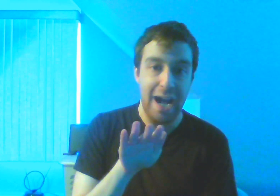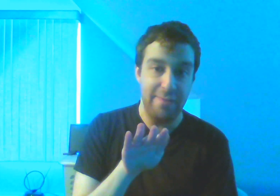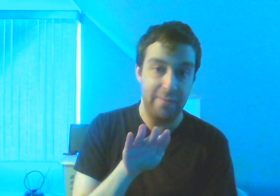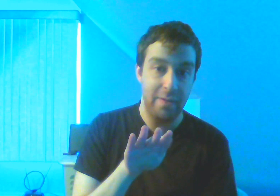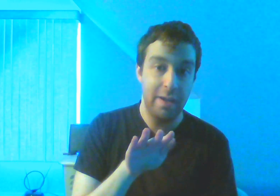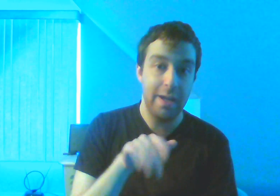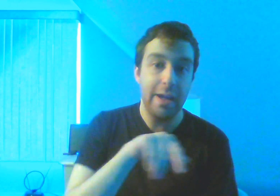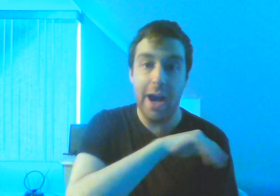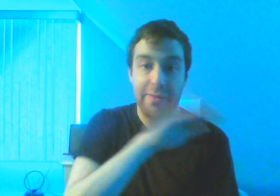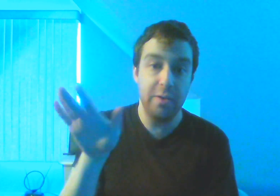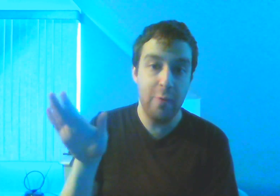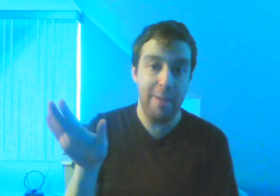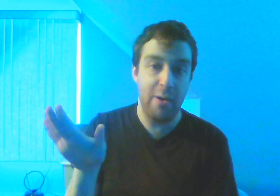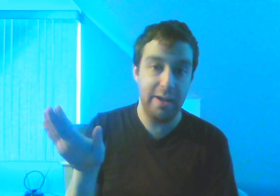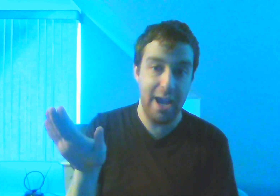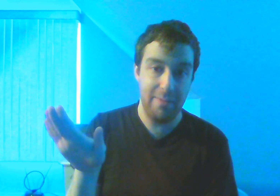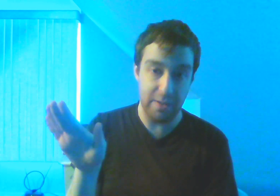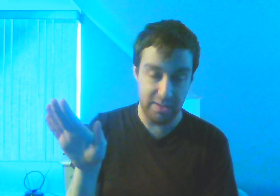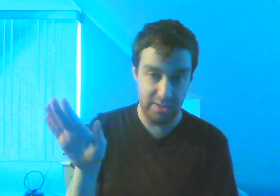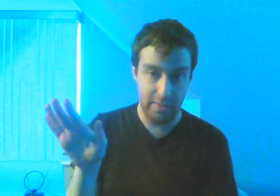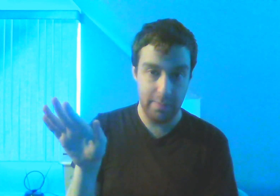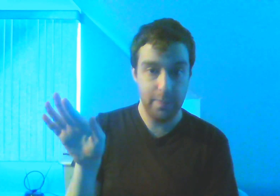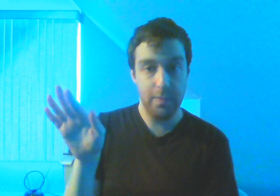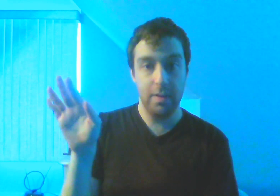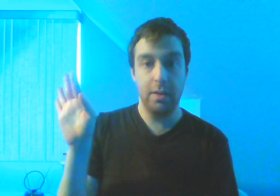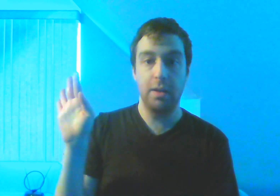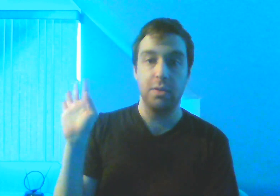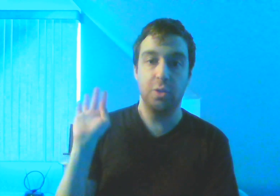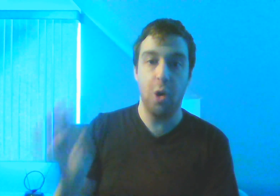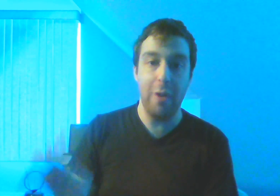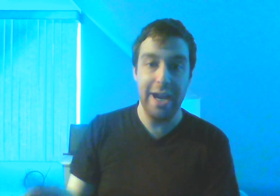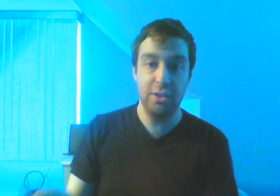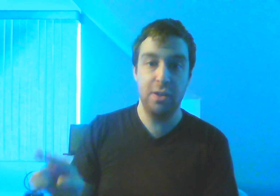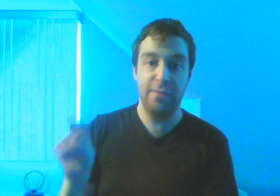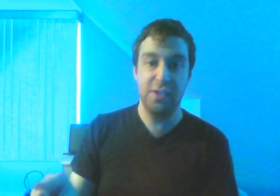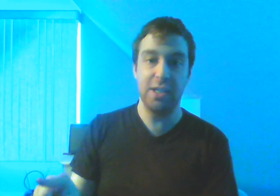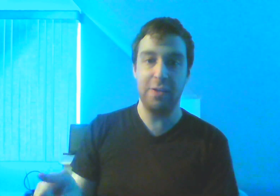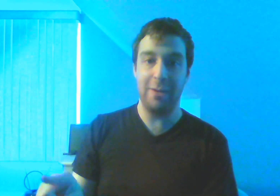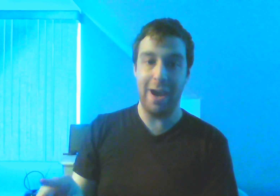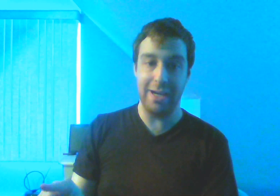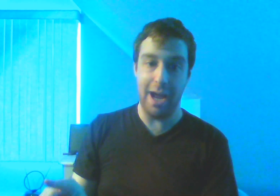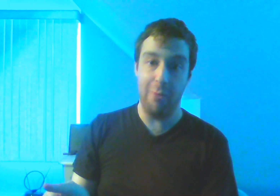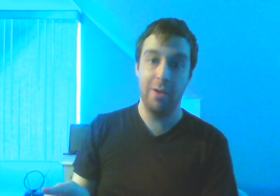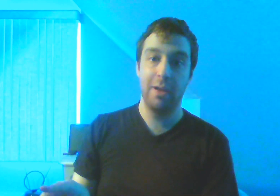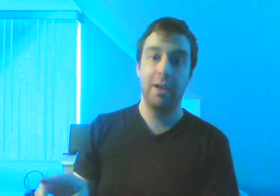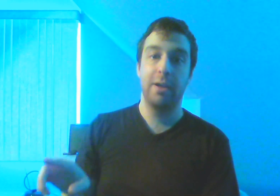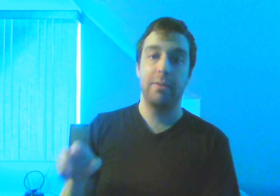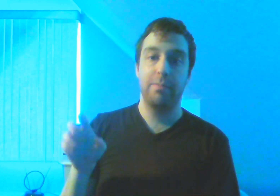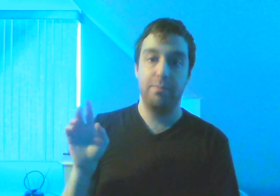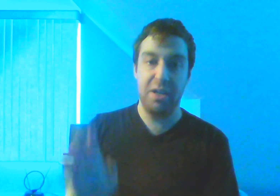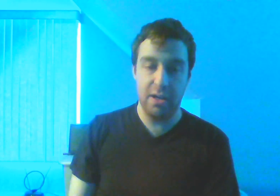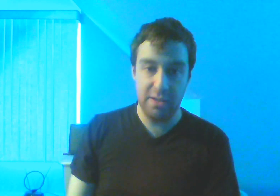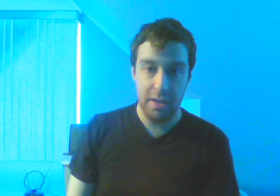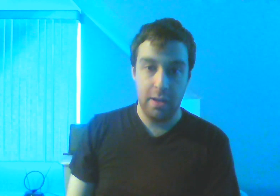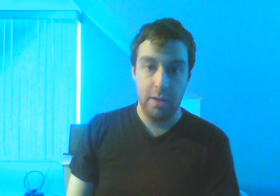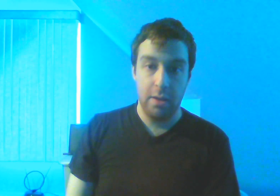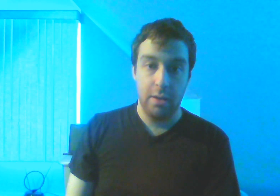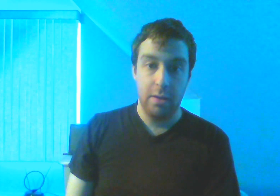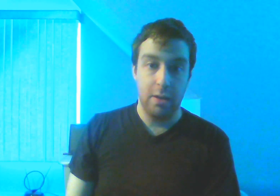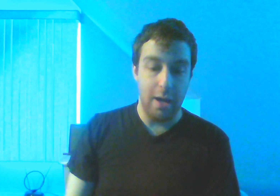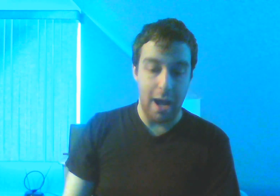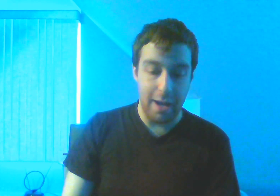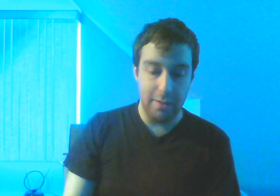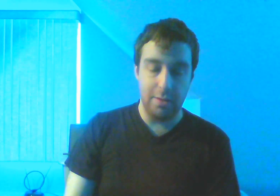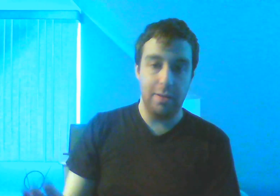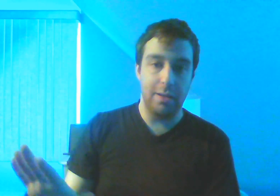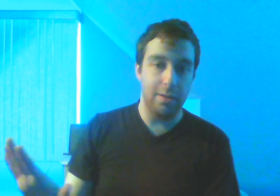fellow staff at the New Hyde Park campus to go into the facility right now, because